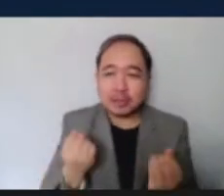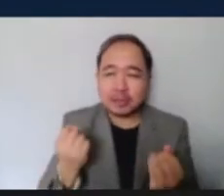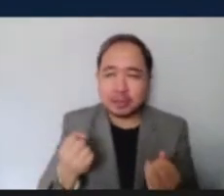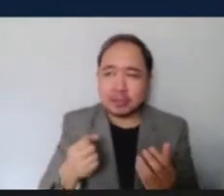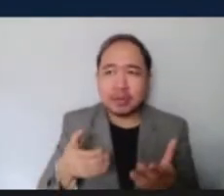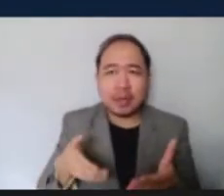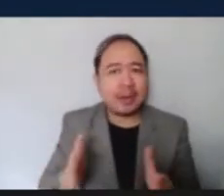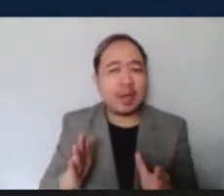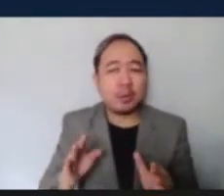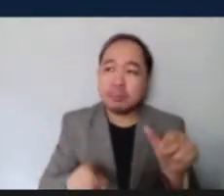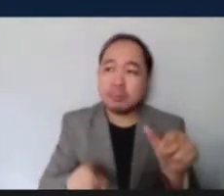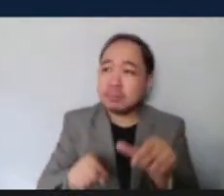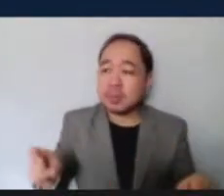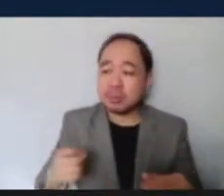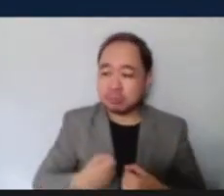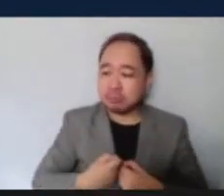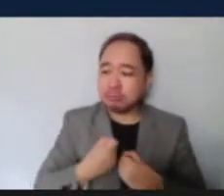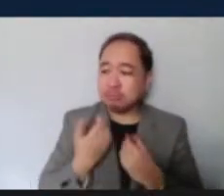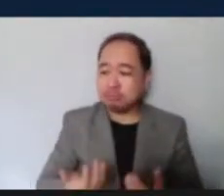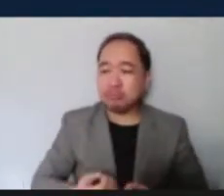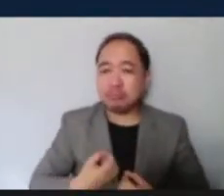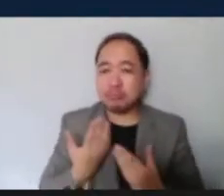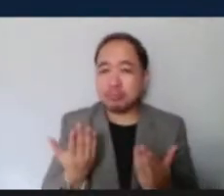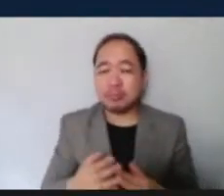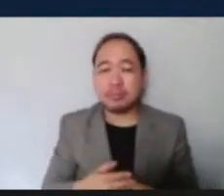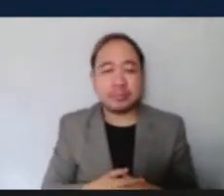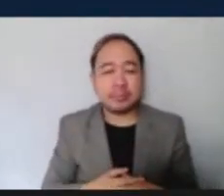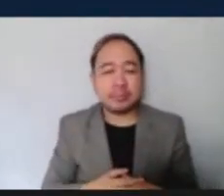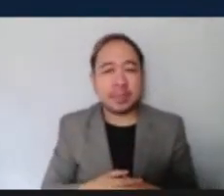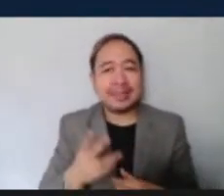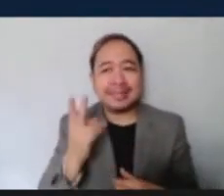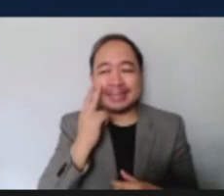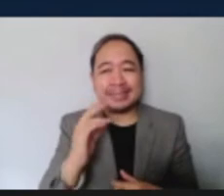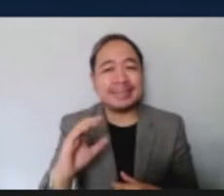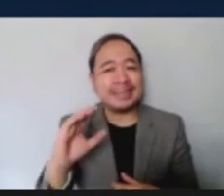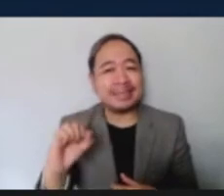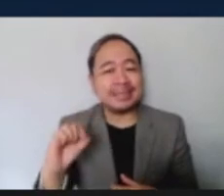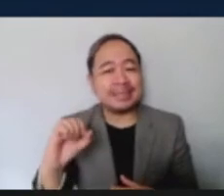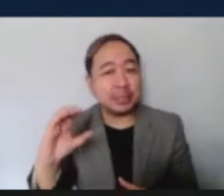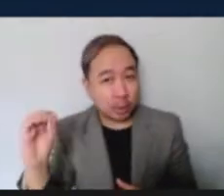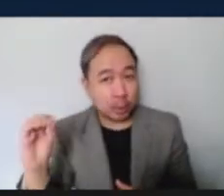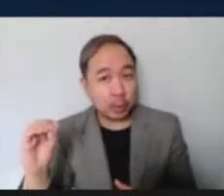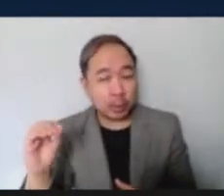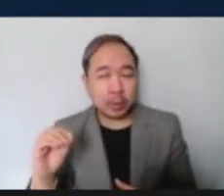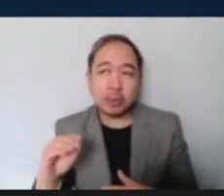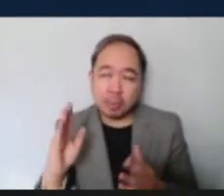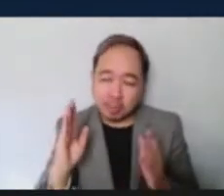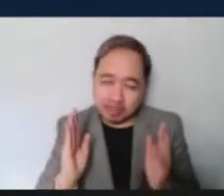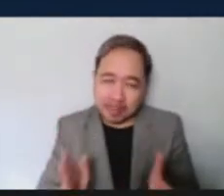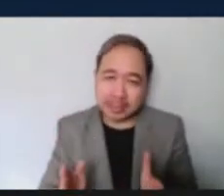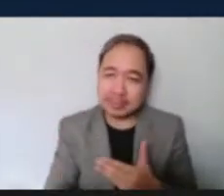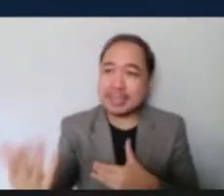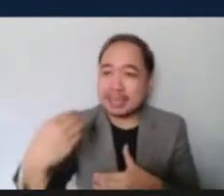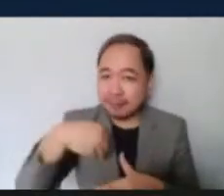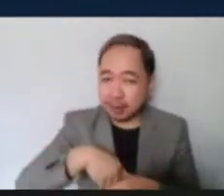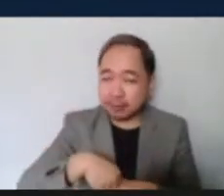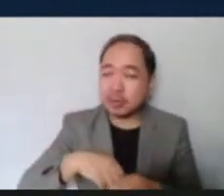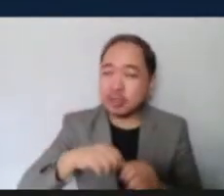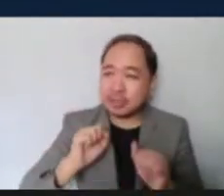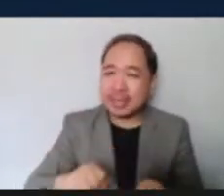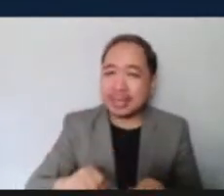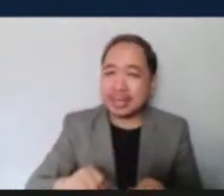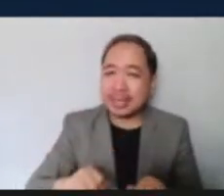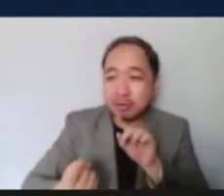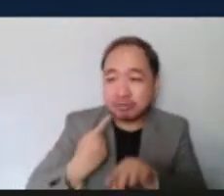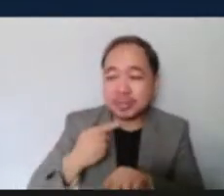and Community Voices meaningful contributions of Civil Society movements are pivotal if we are going to address these existential challenges